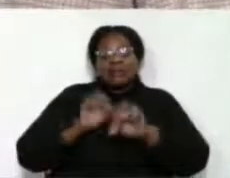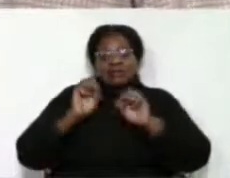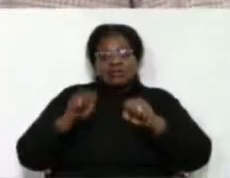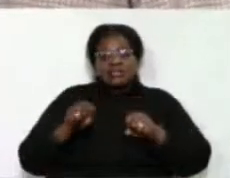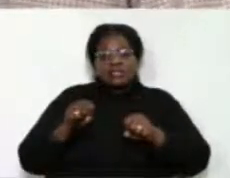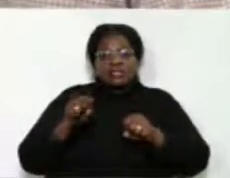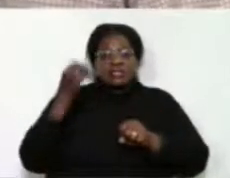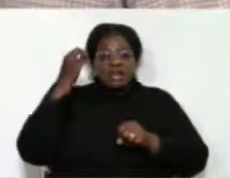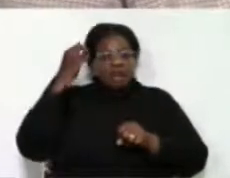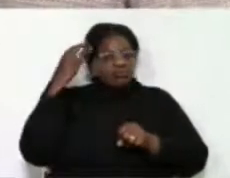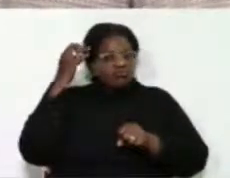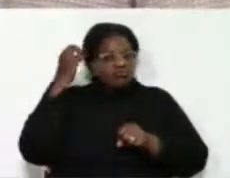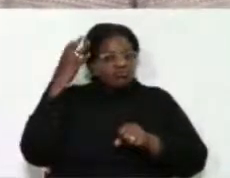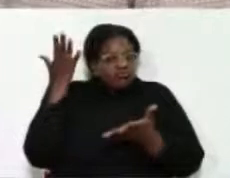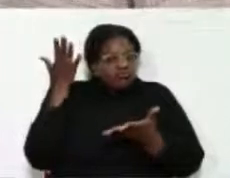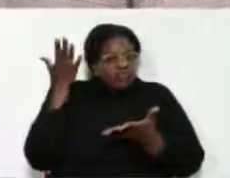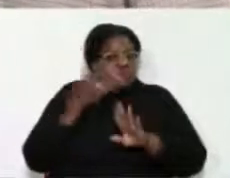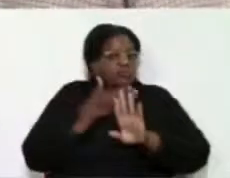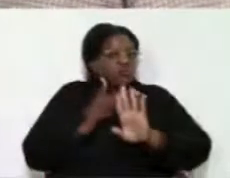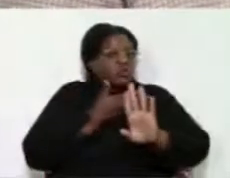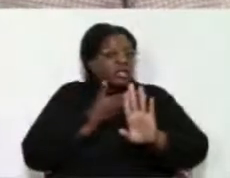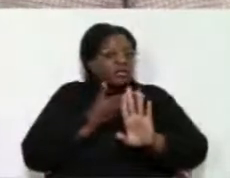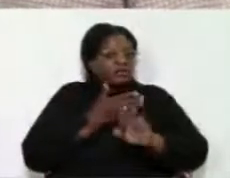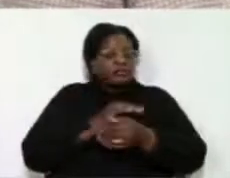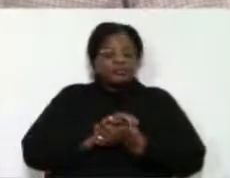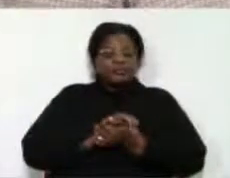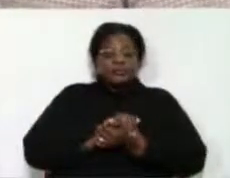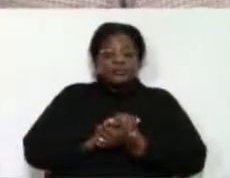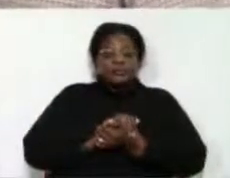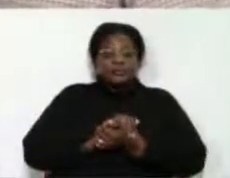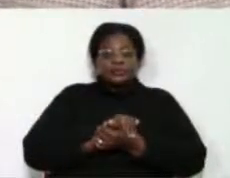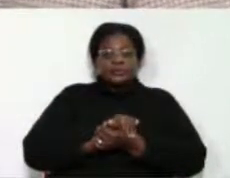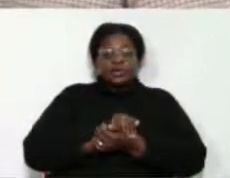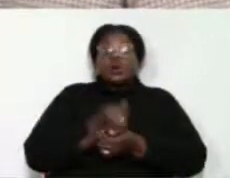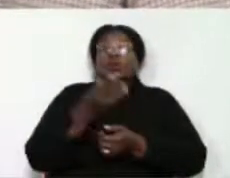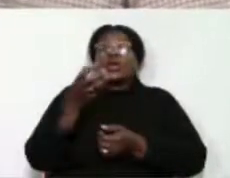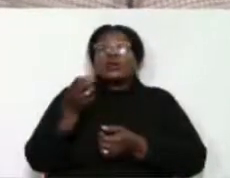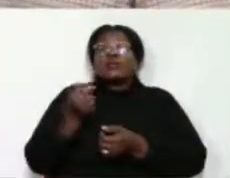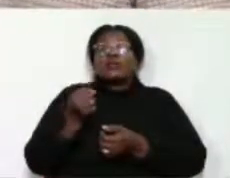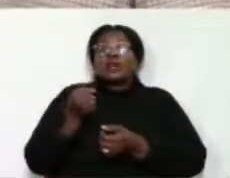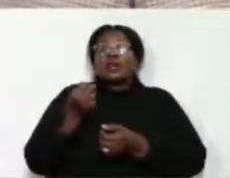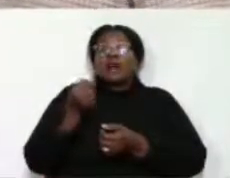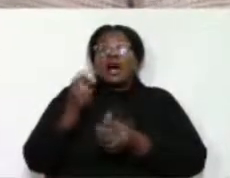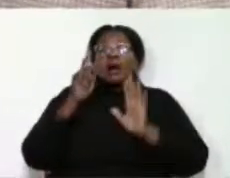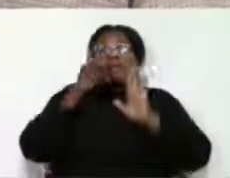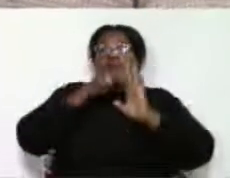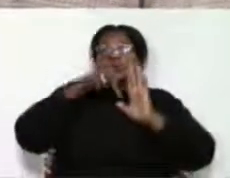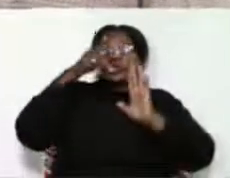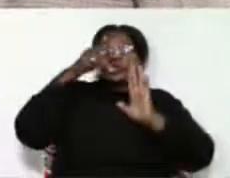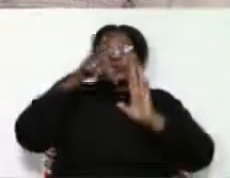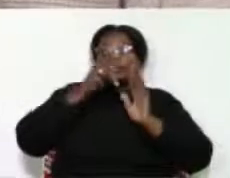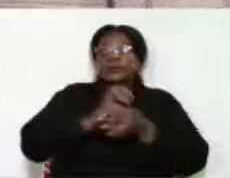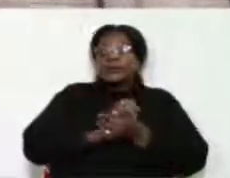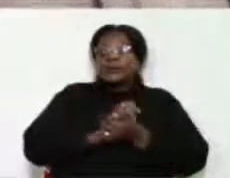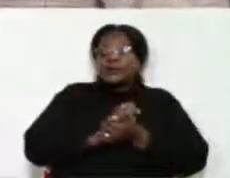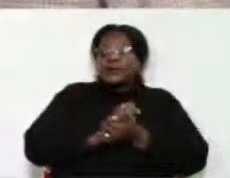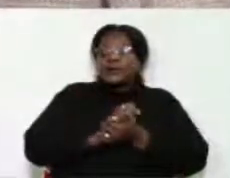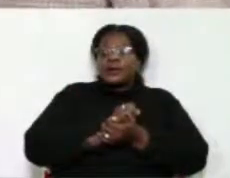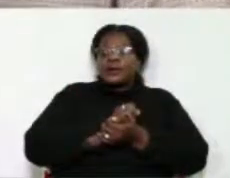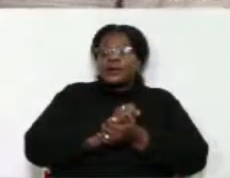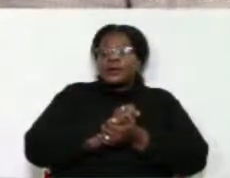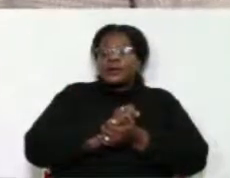We maybe already have, okay, I've written it later, but we already have like a policy, or we've addressed things that we've said we're